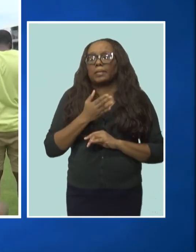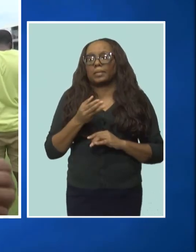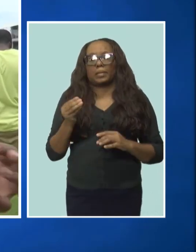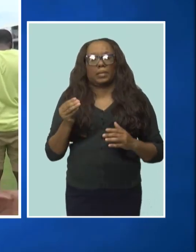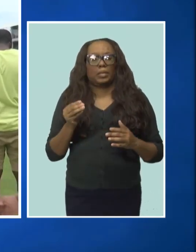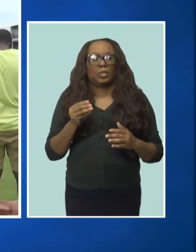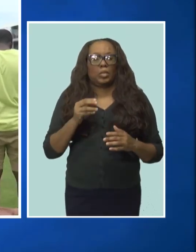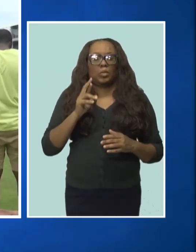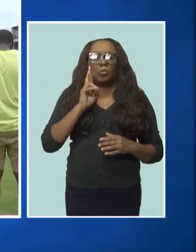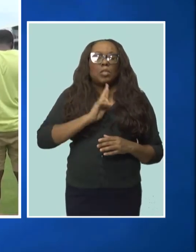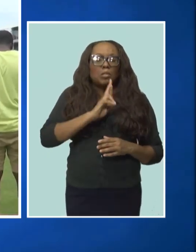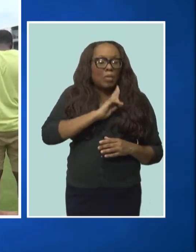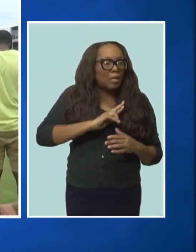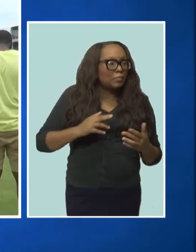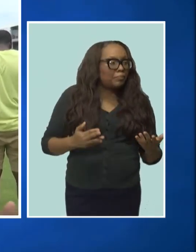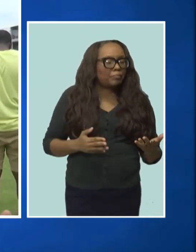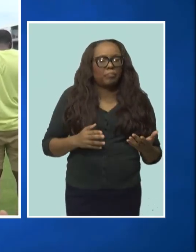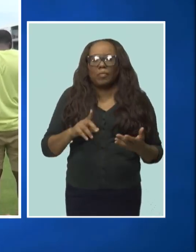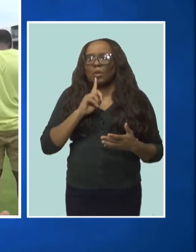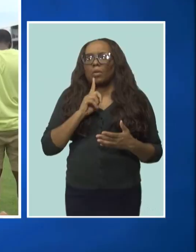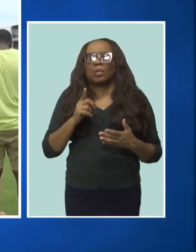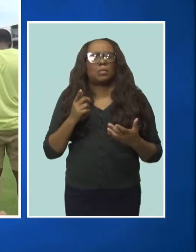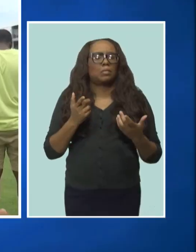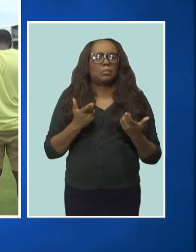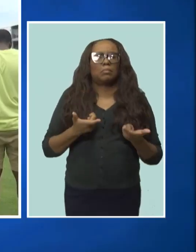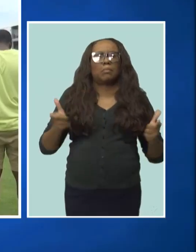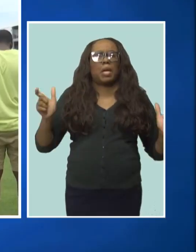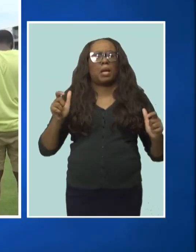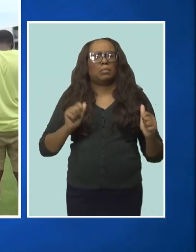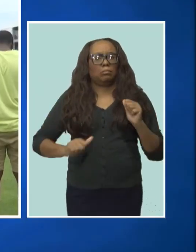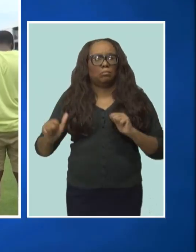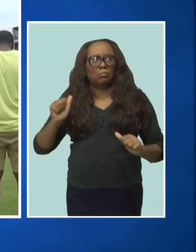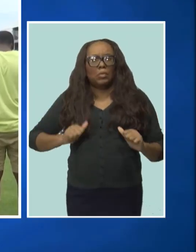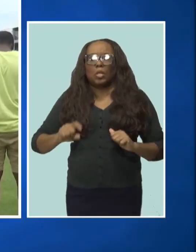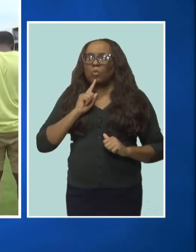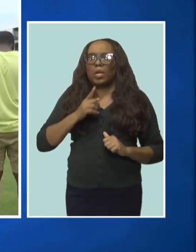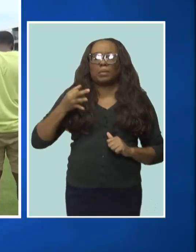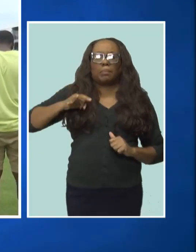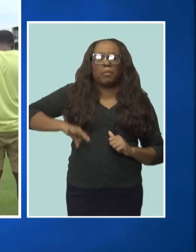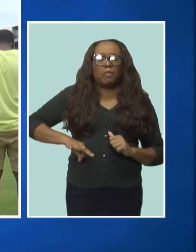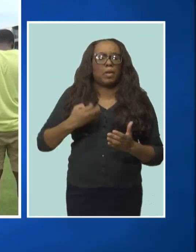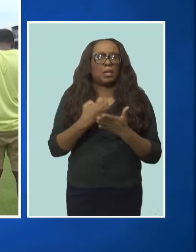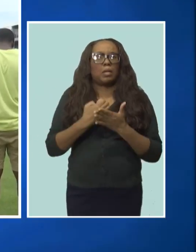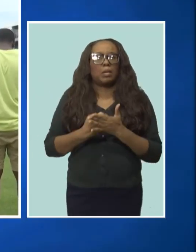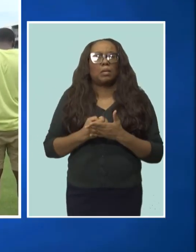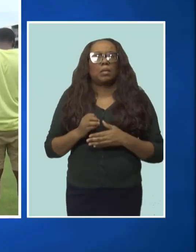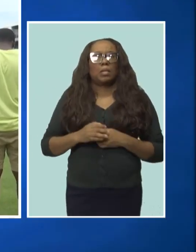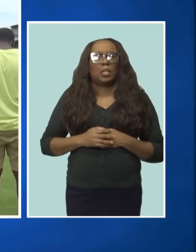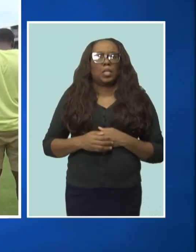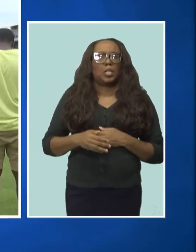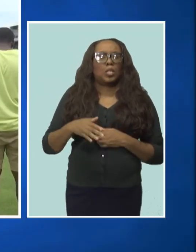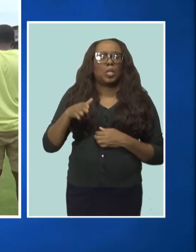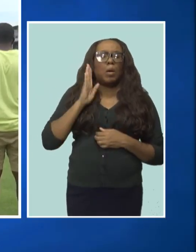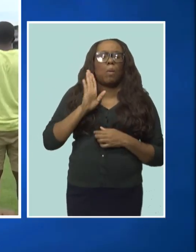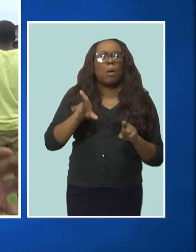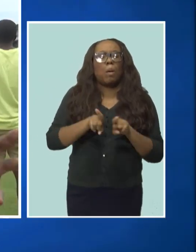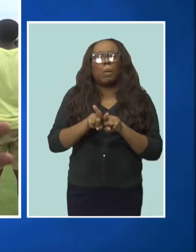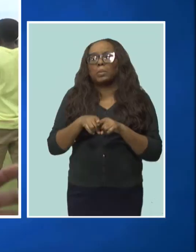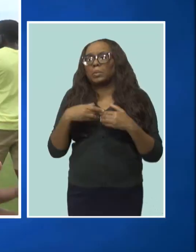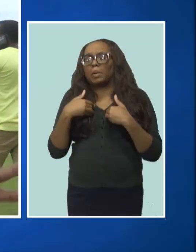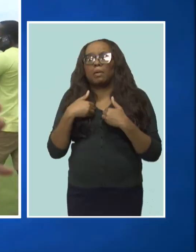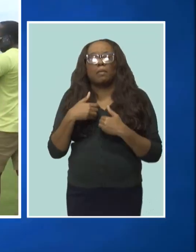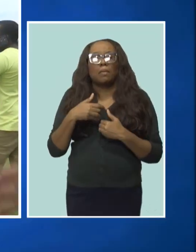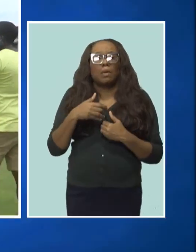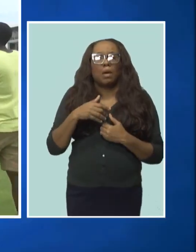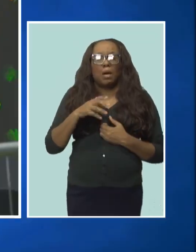really big thing for the economy in Barbados as well. And that's why like Mount Gay Rum or Remy Martin, Remy Control team are really